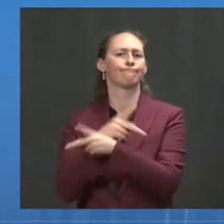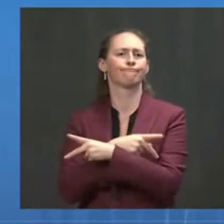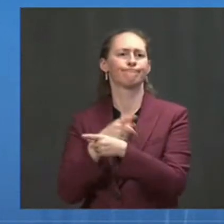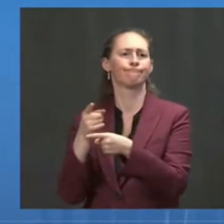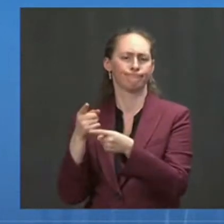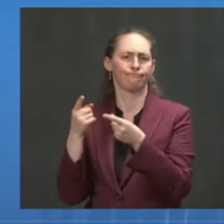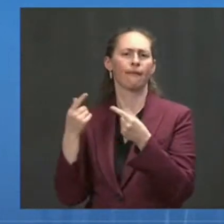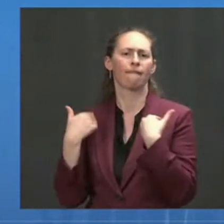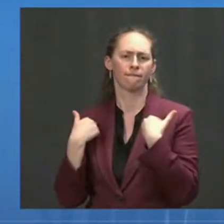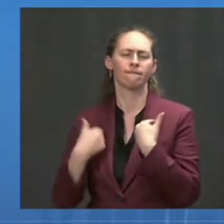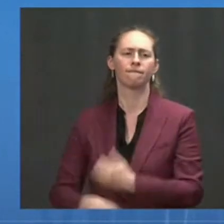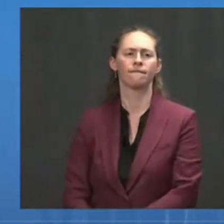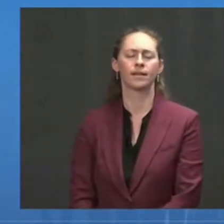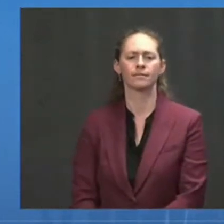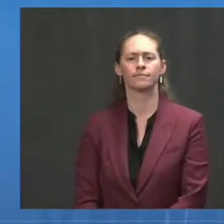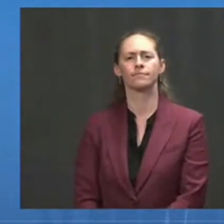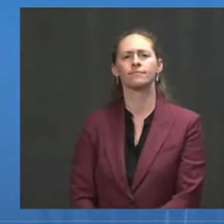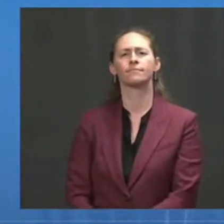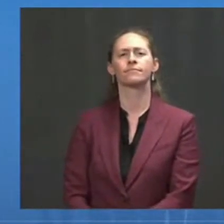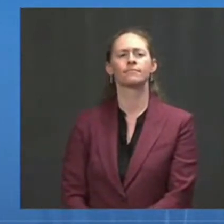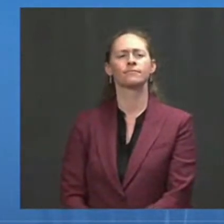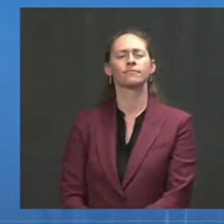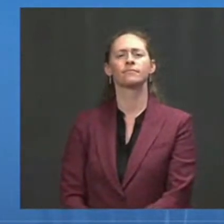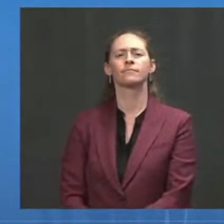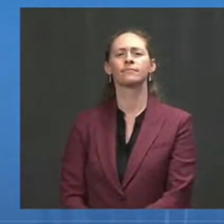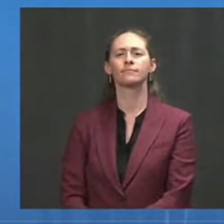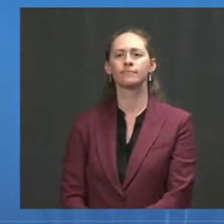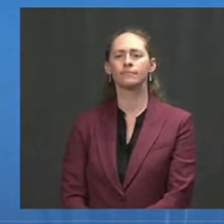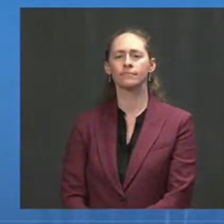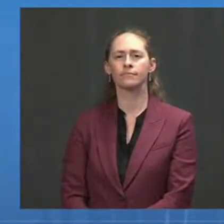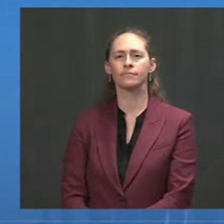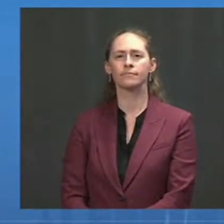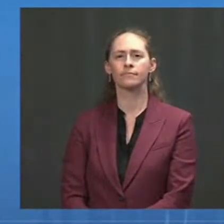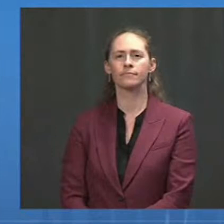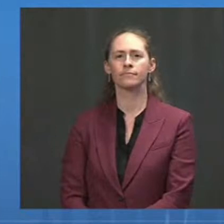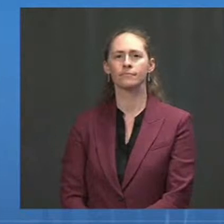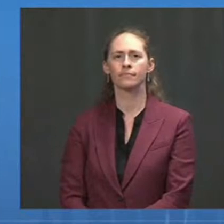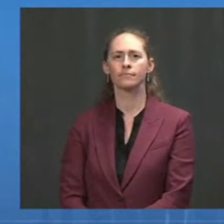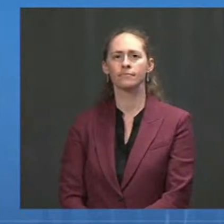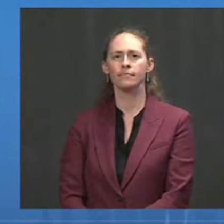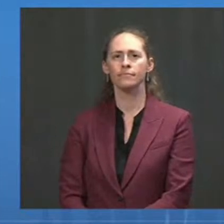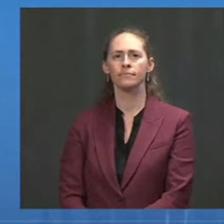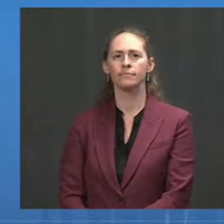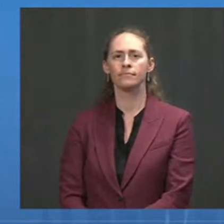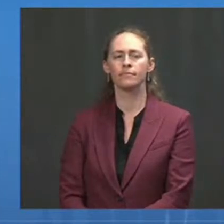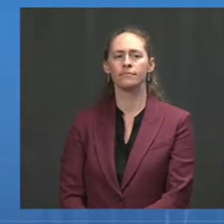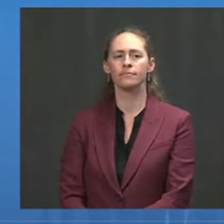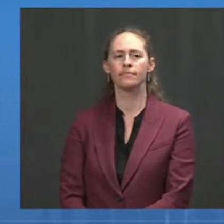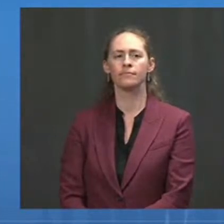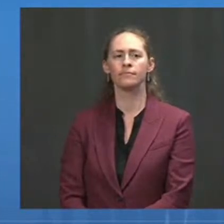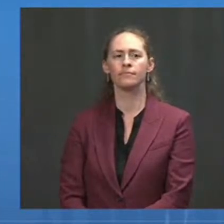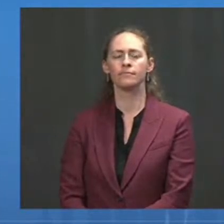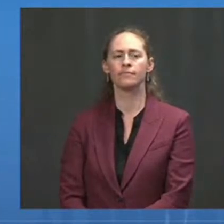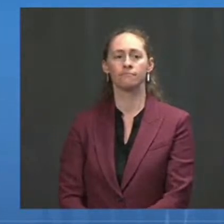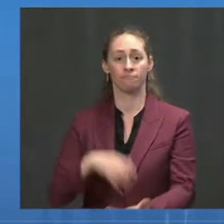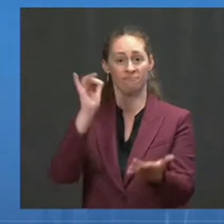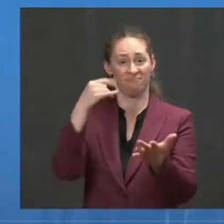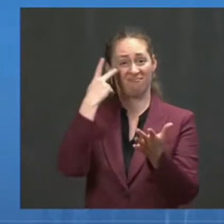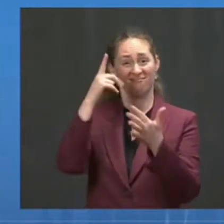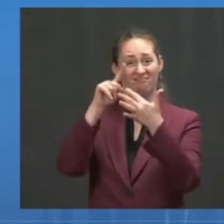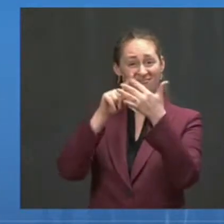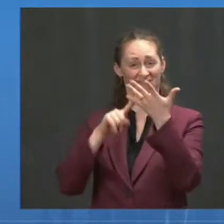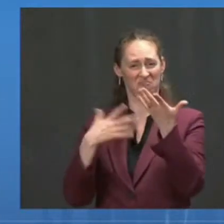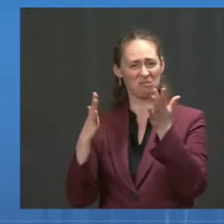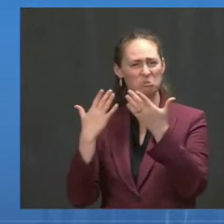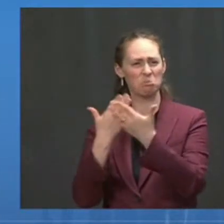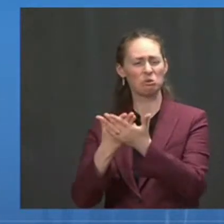group, I have shown this slide and checking the boxes as to the proof of protection against